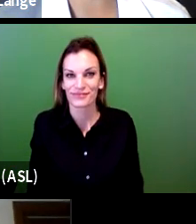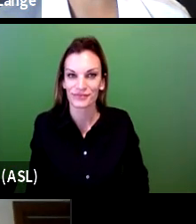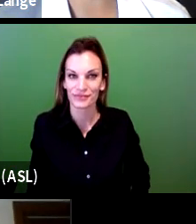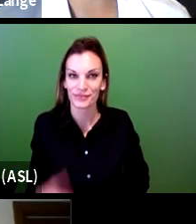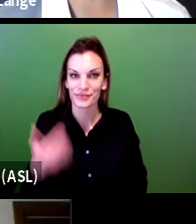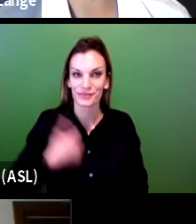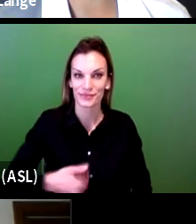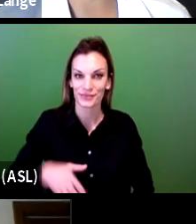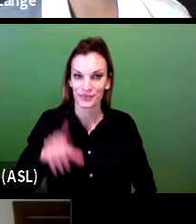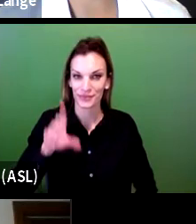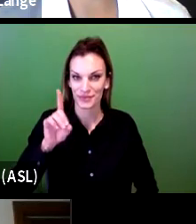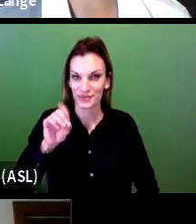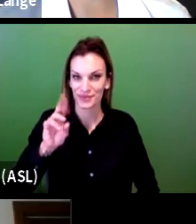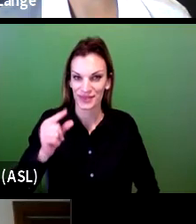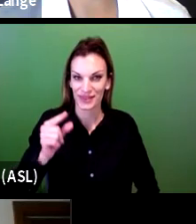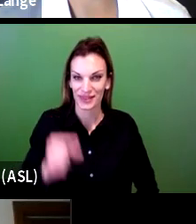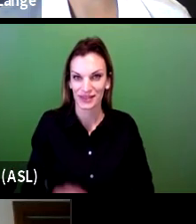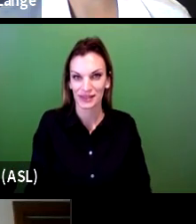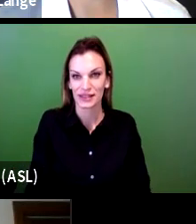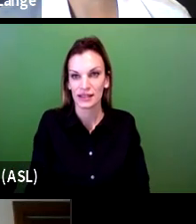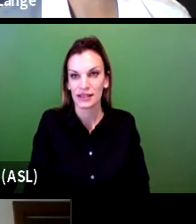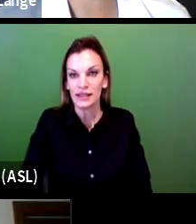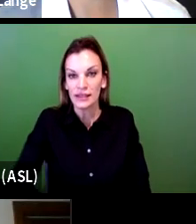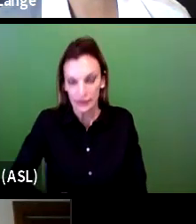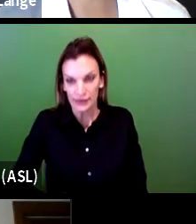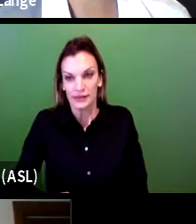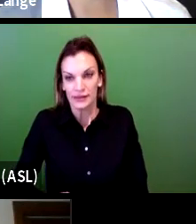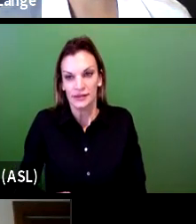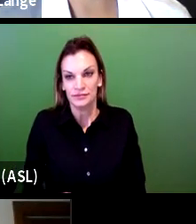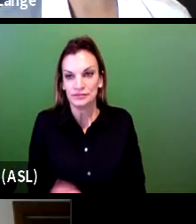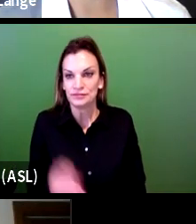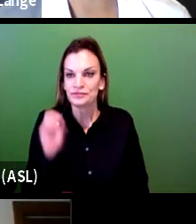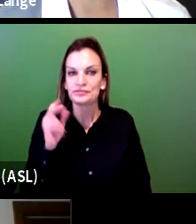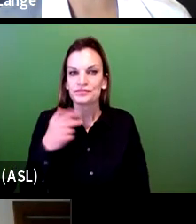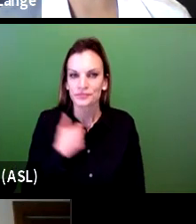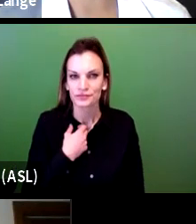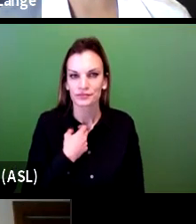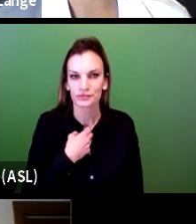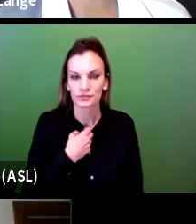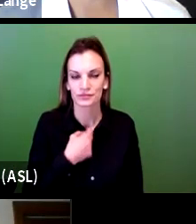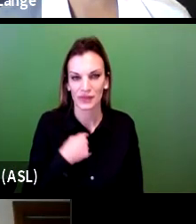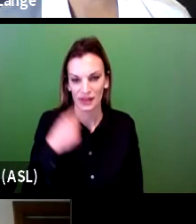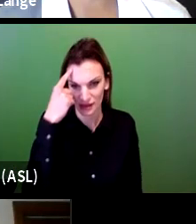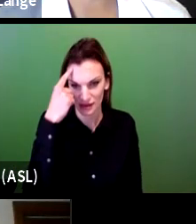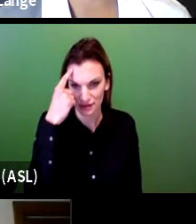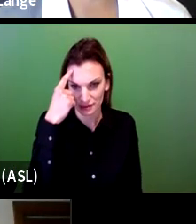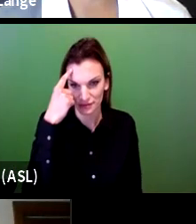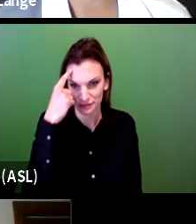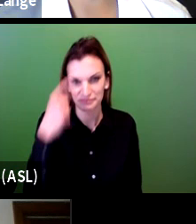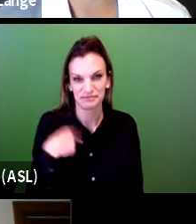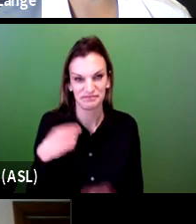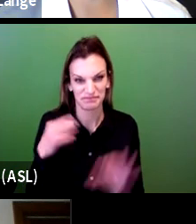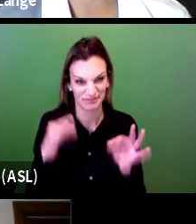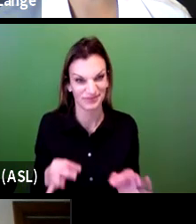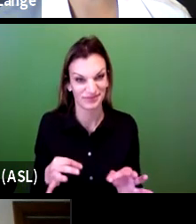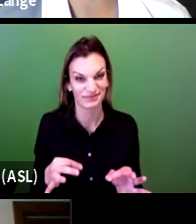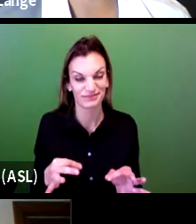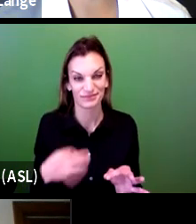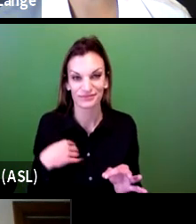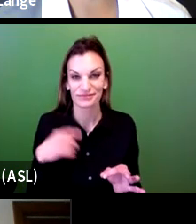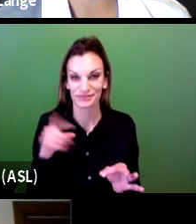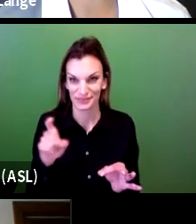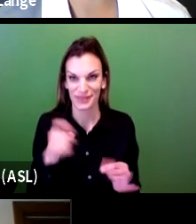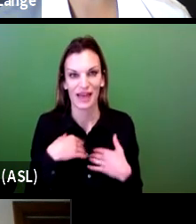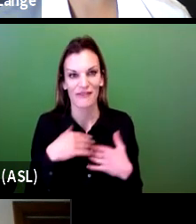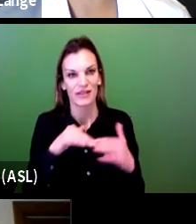Doug. Yes. Yeah, I think definitely we need to create subcommittees or